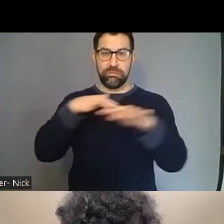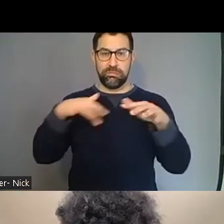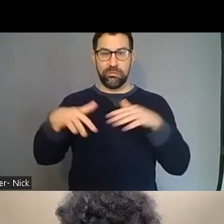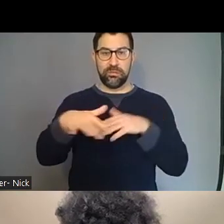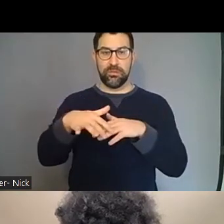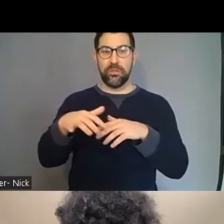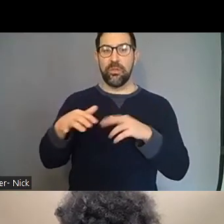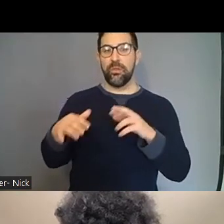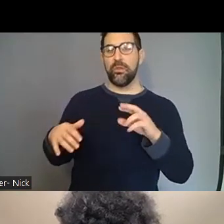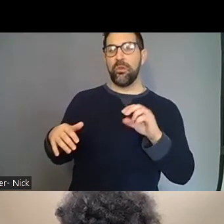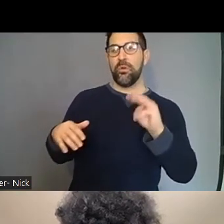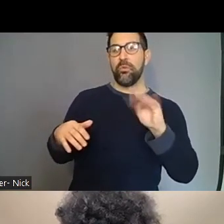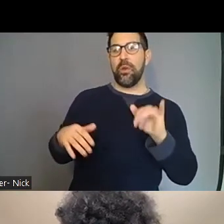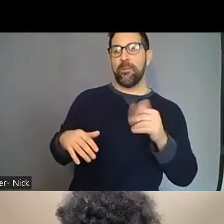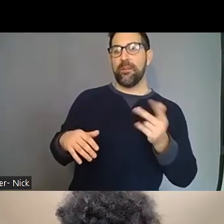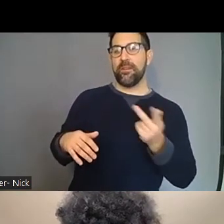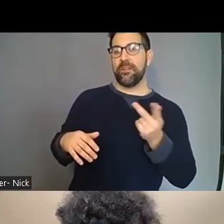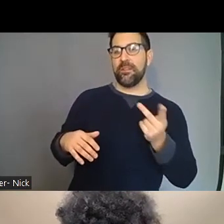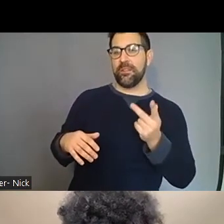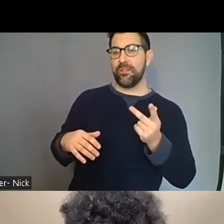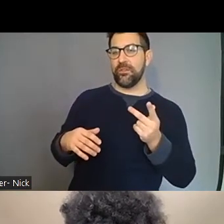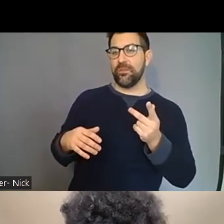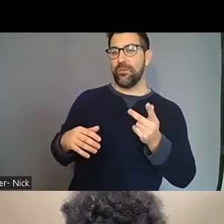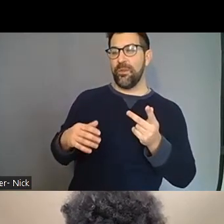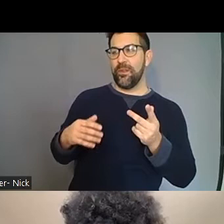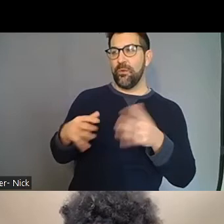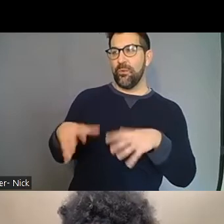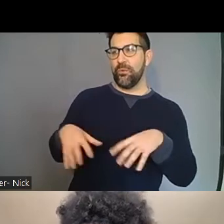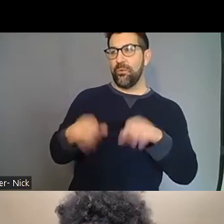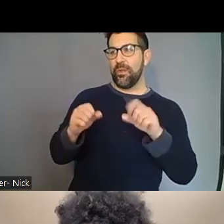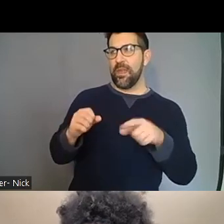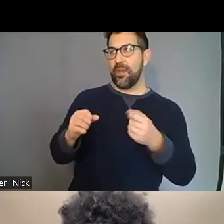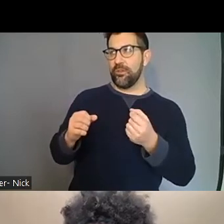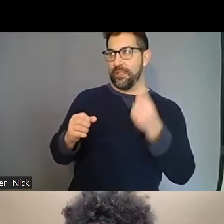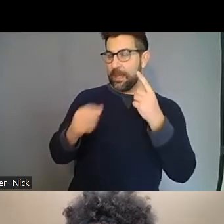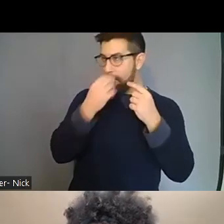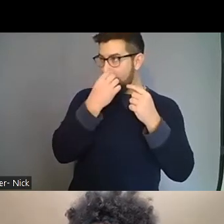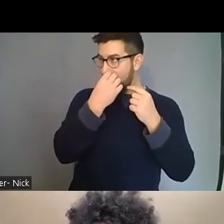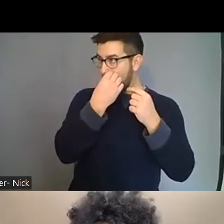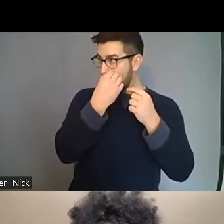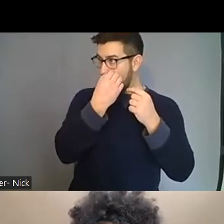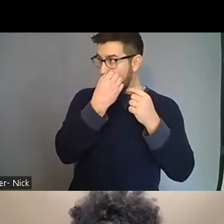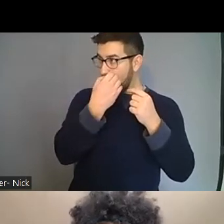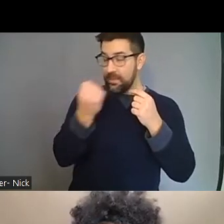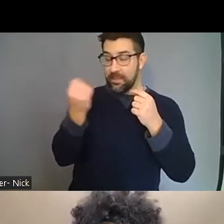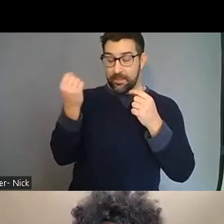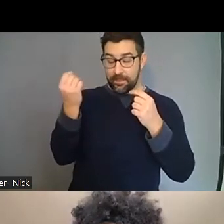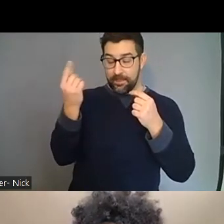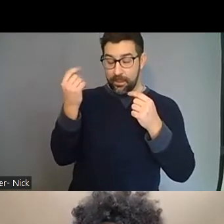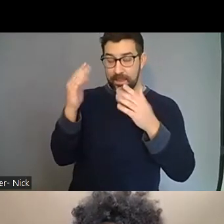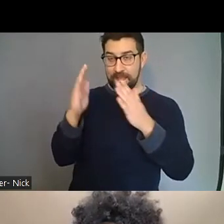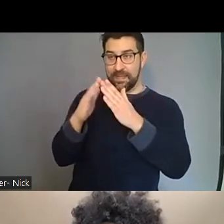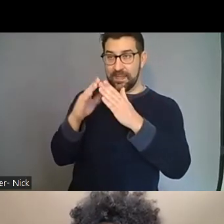Rommy and I are dealing, and many student leaders, we're dealing with that understanding of, yes, we understand the city and adults in power